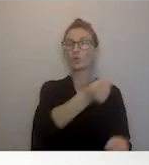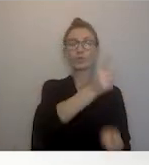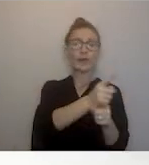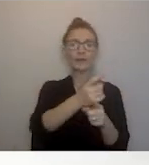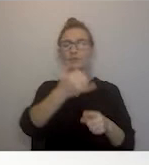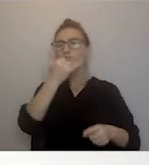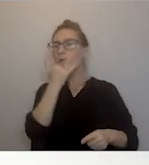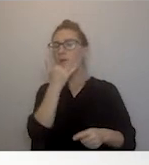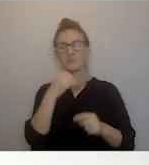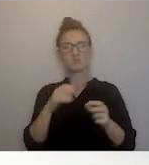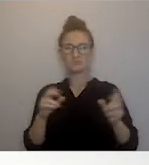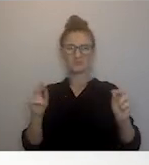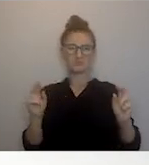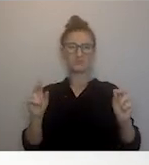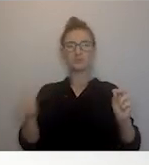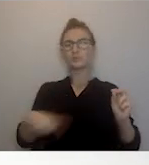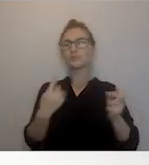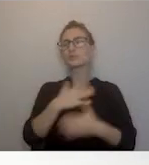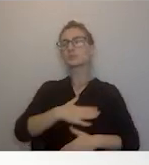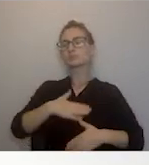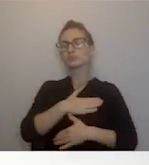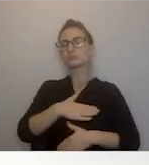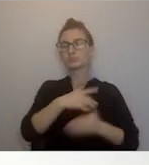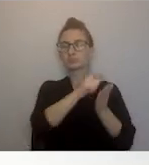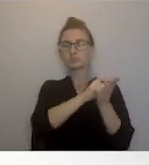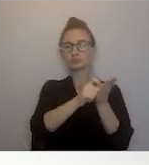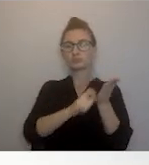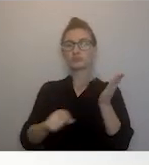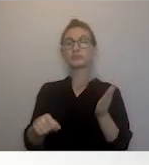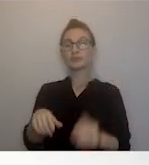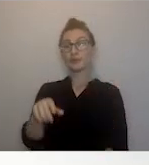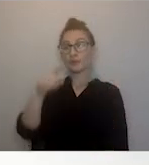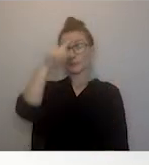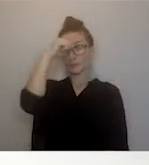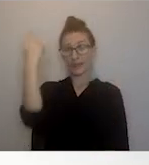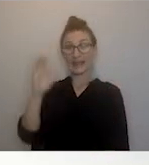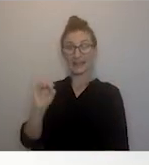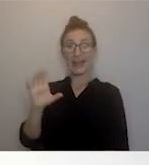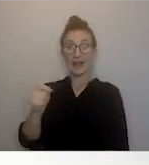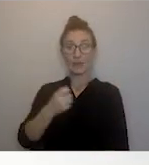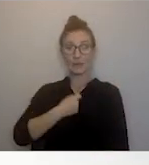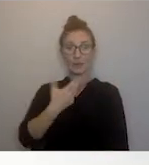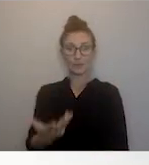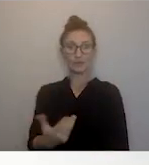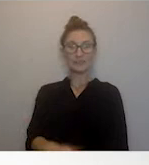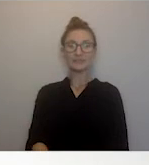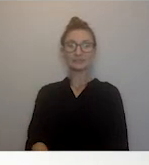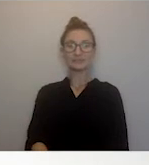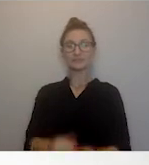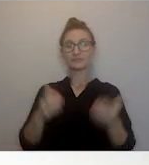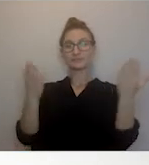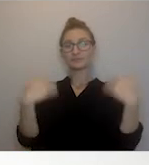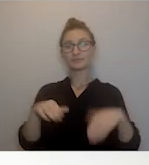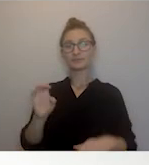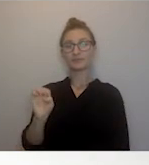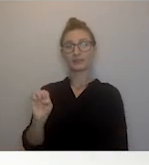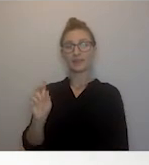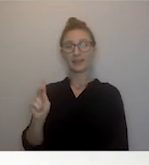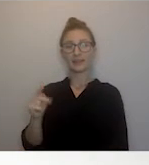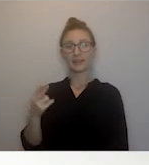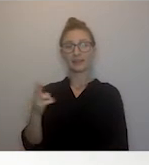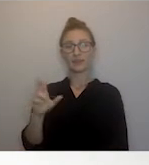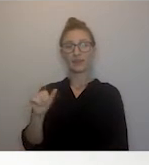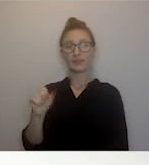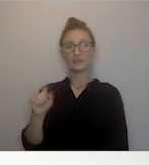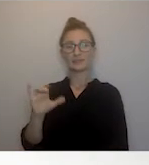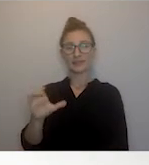creativity, right? There's no right or wrong. It's just about having fun in the moment. So blackout poetry is a big win, super fun, anyone can do it.